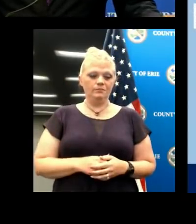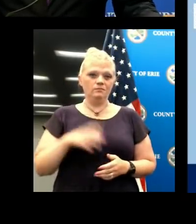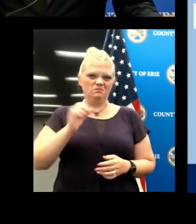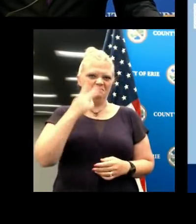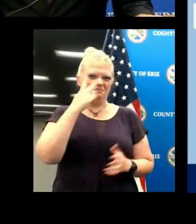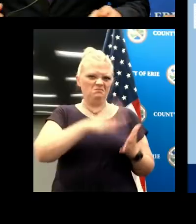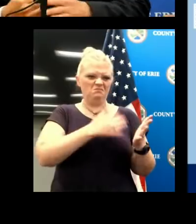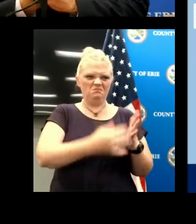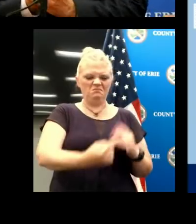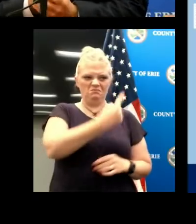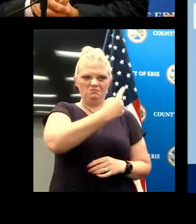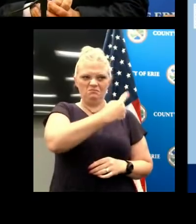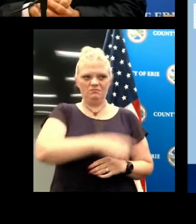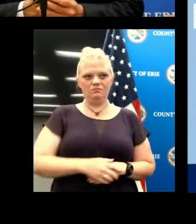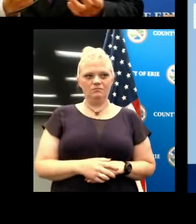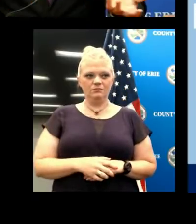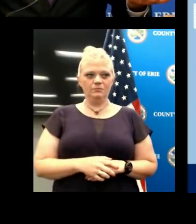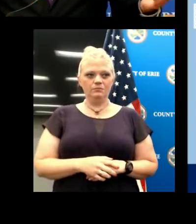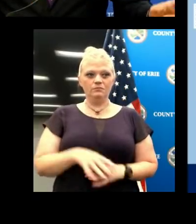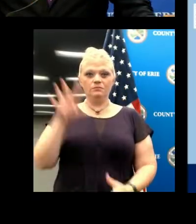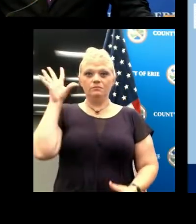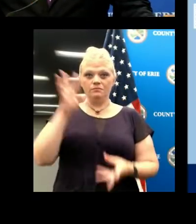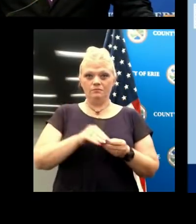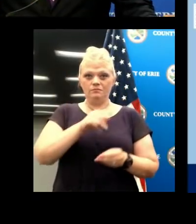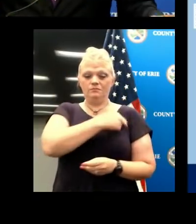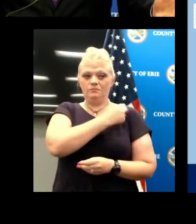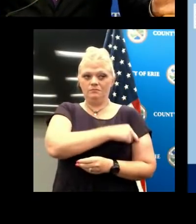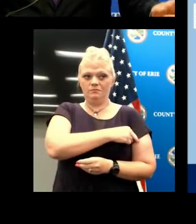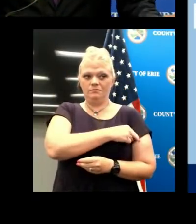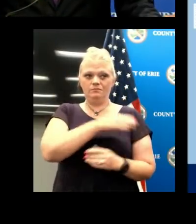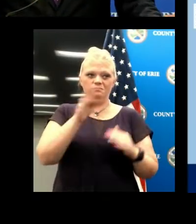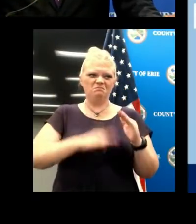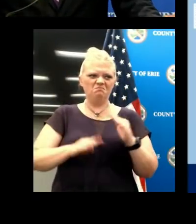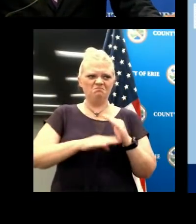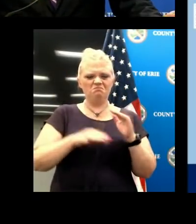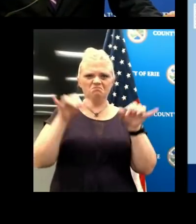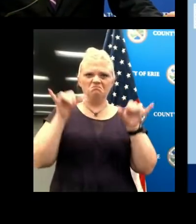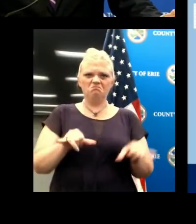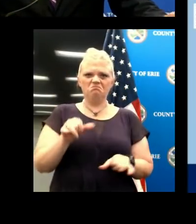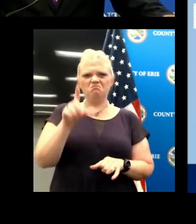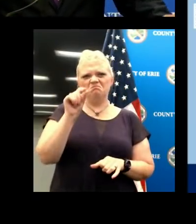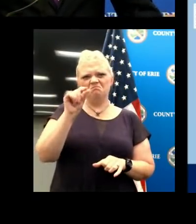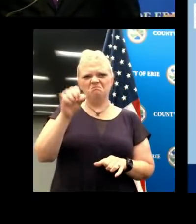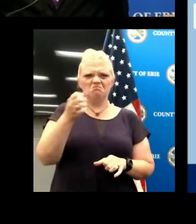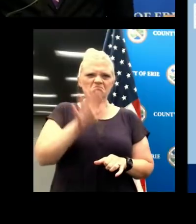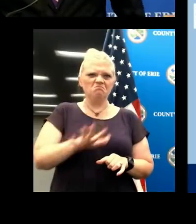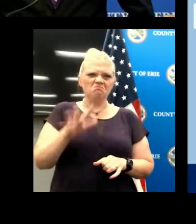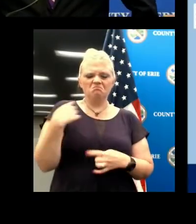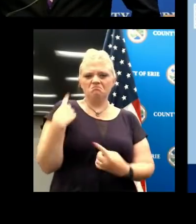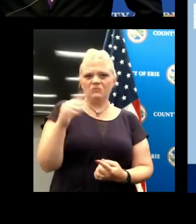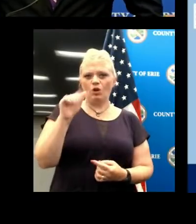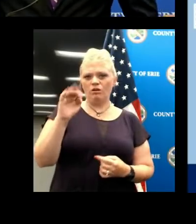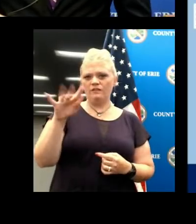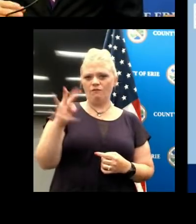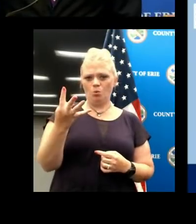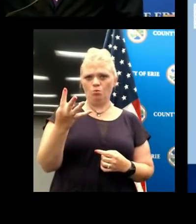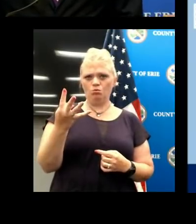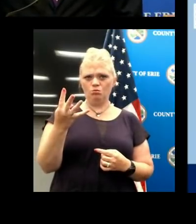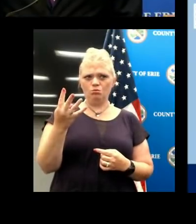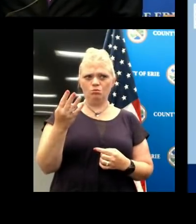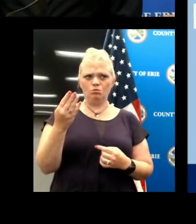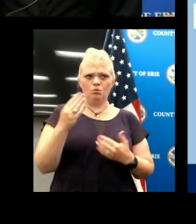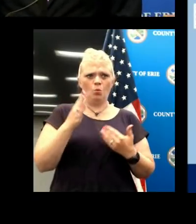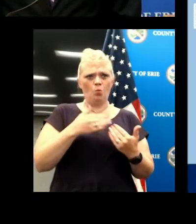see the chart on the screen. The total hospitalizations have basically stayed in the 20s since August 4th, so we've almost had a whole month